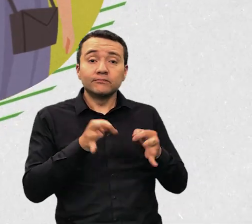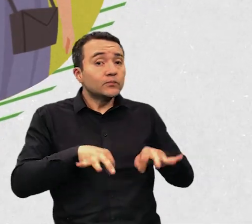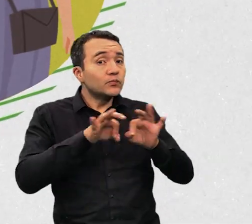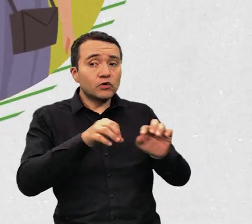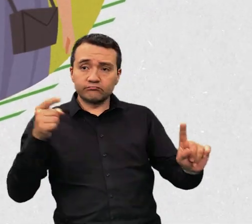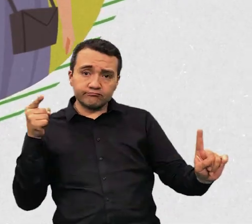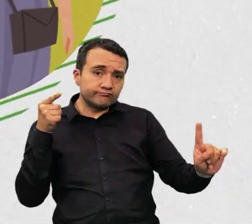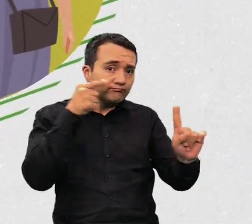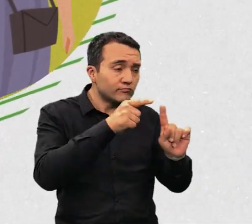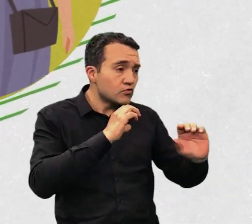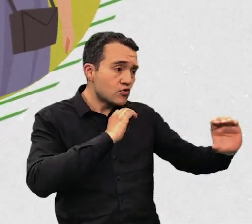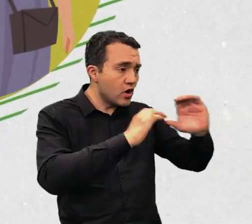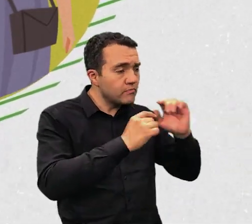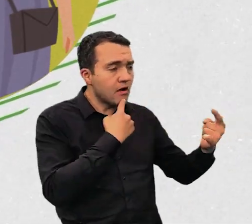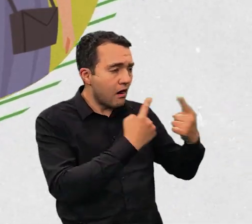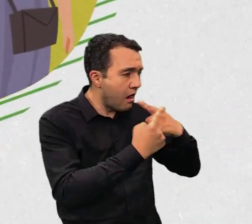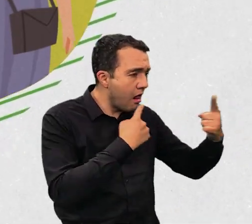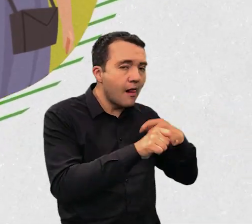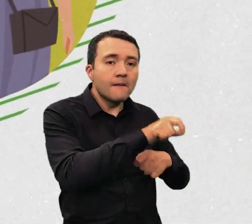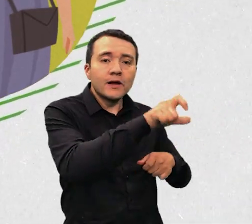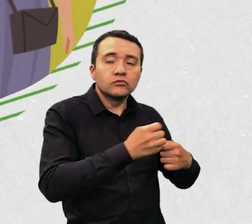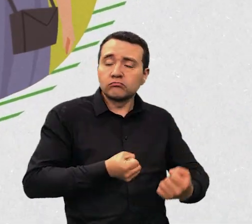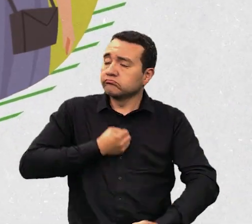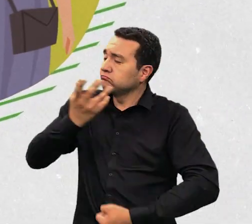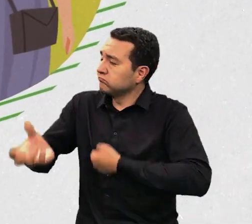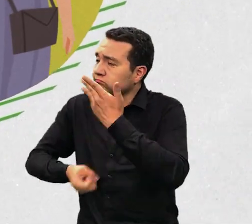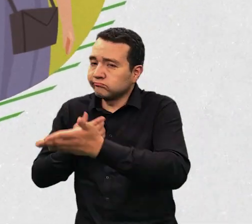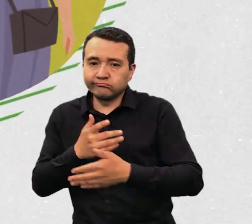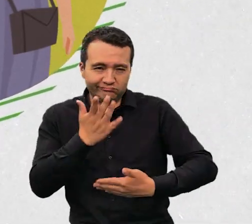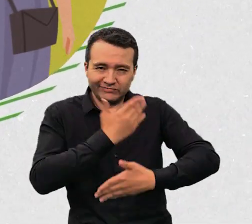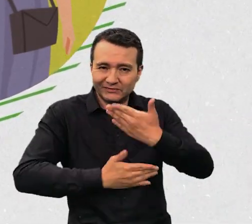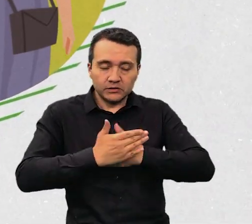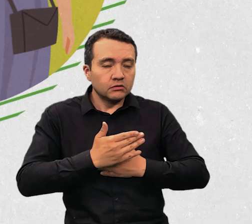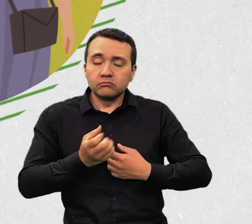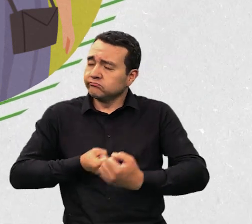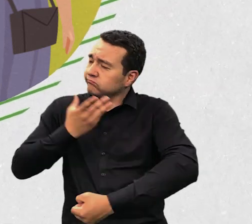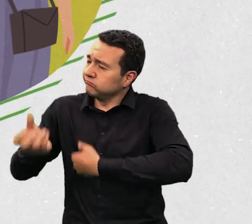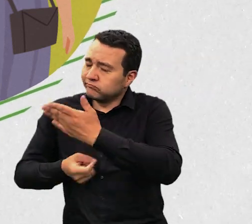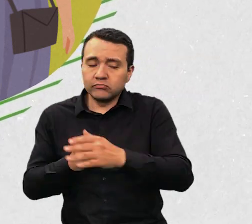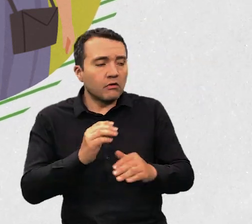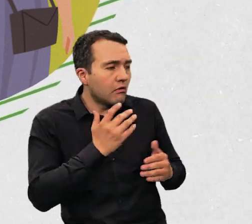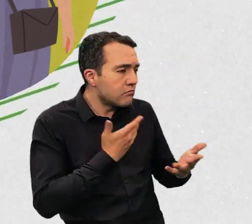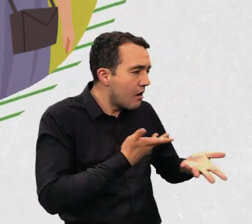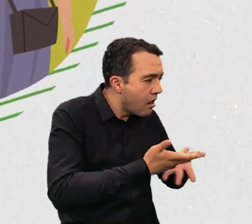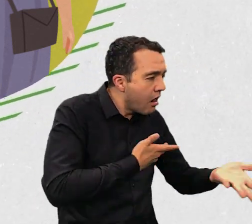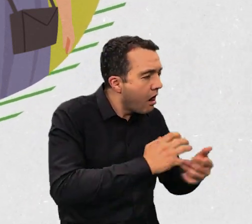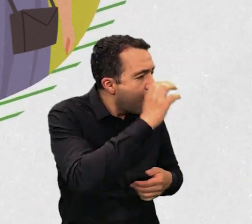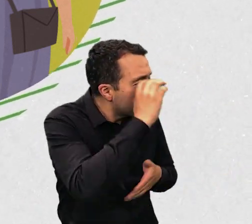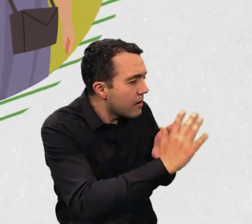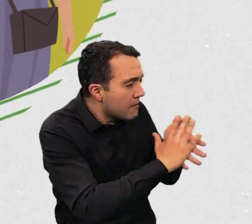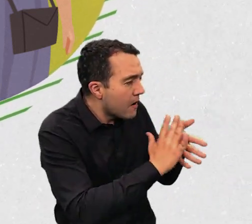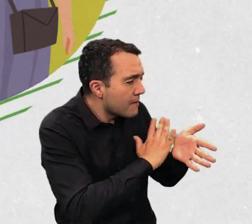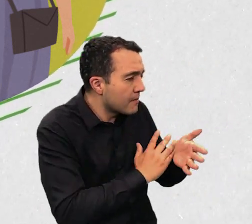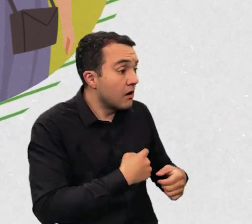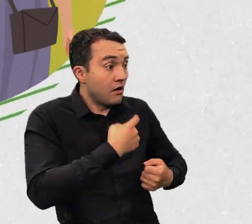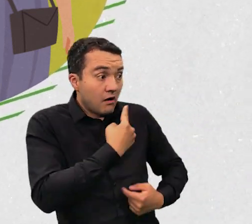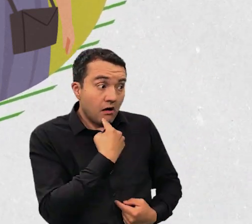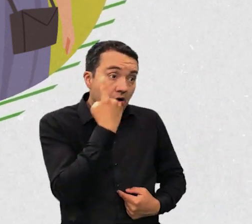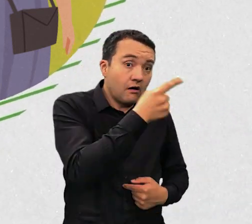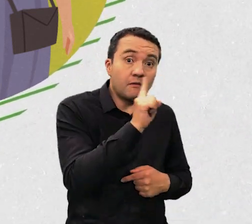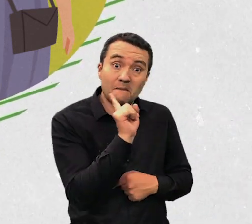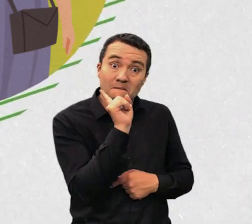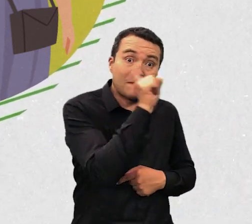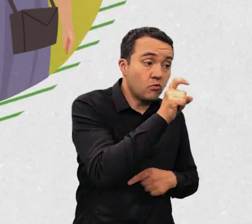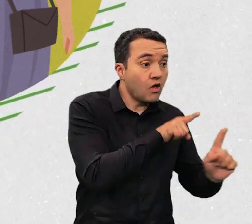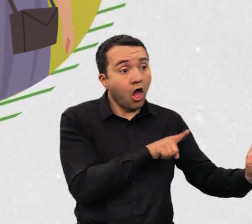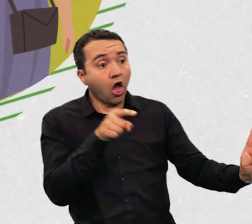Promote direct communication, practicing active listening to persons with disabilities by the officials and addressing them directly